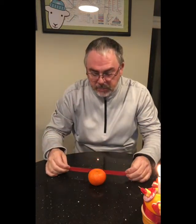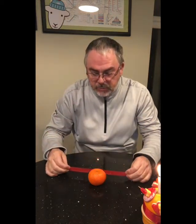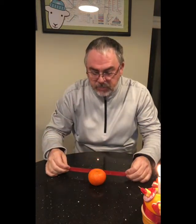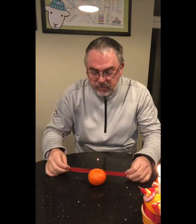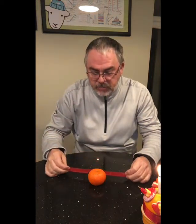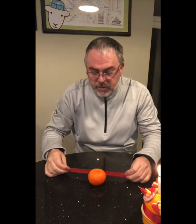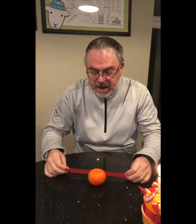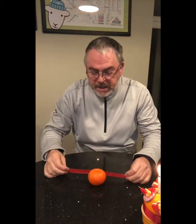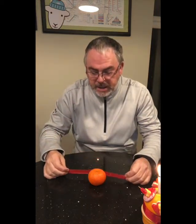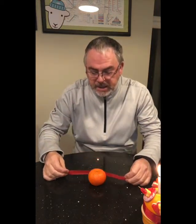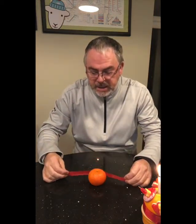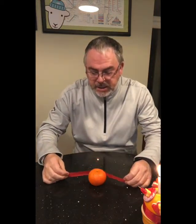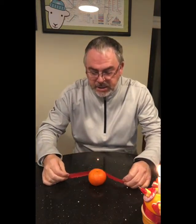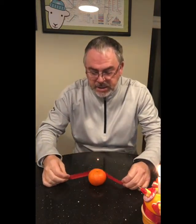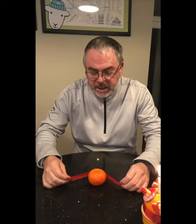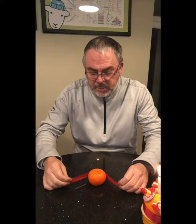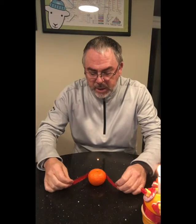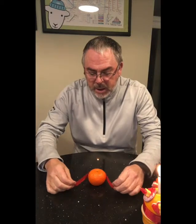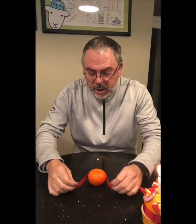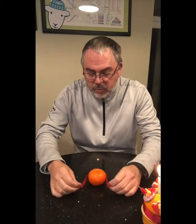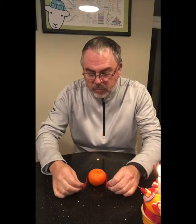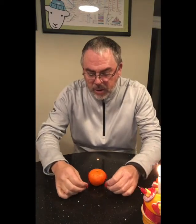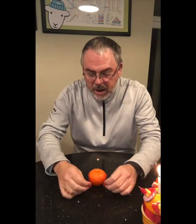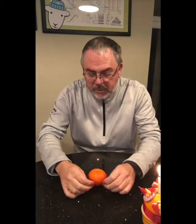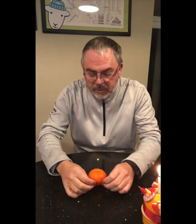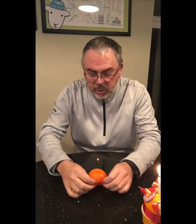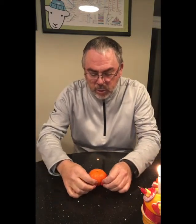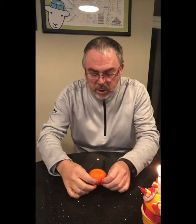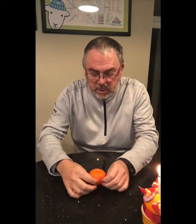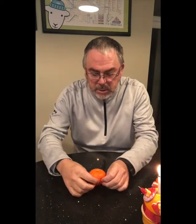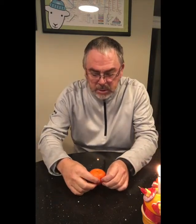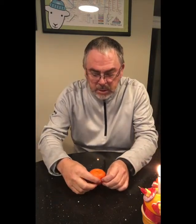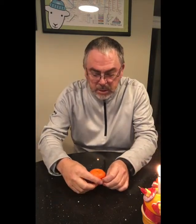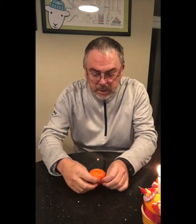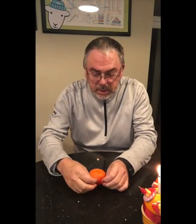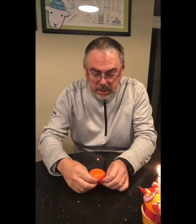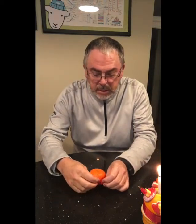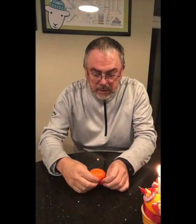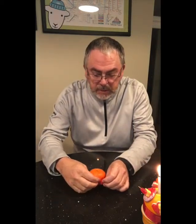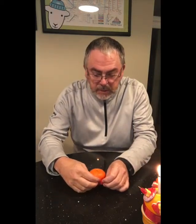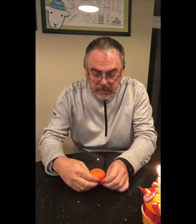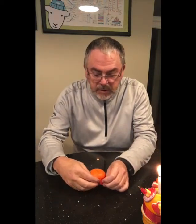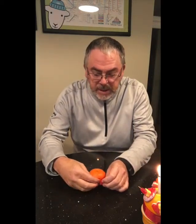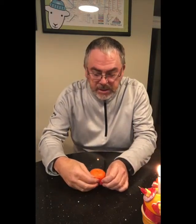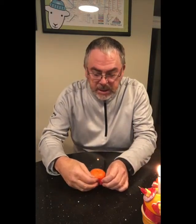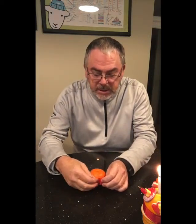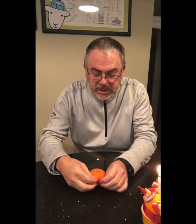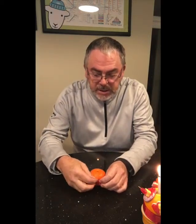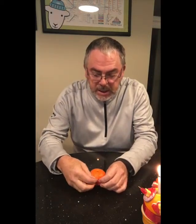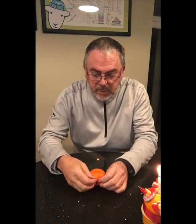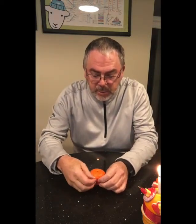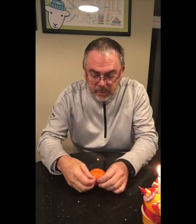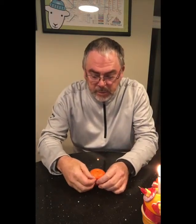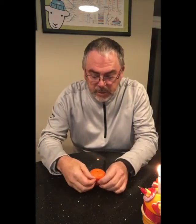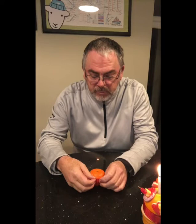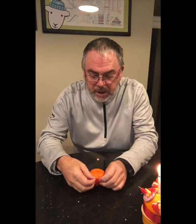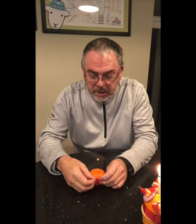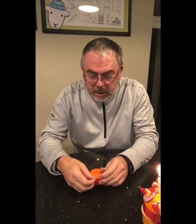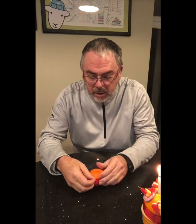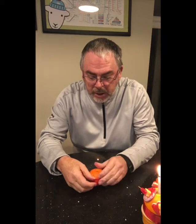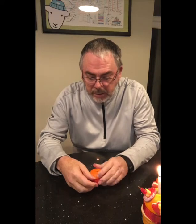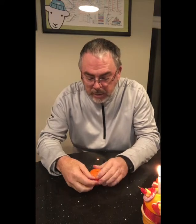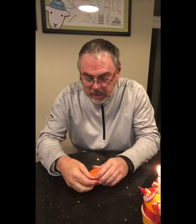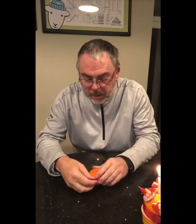wrap red insulation tape around the world. The red insulation tape, the